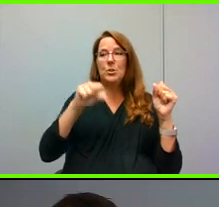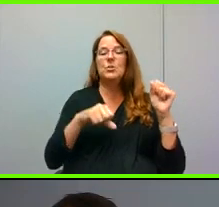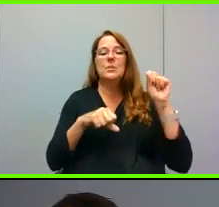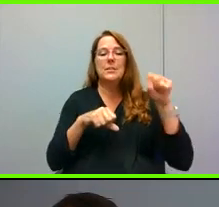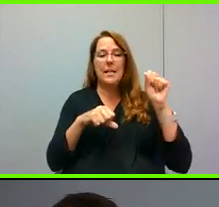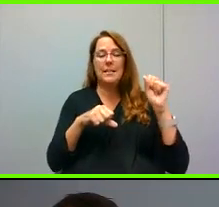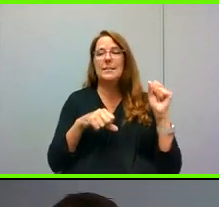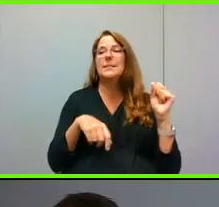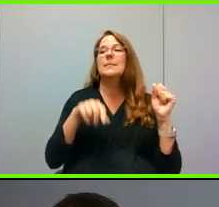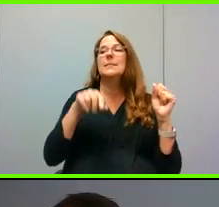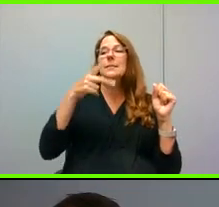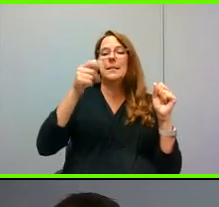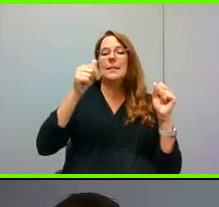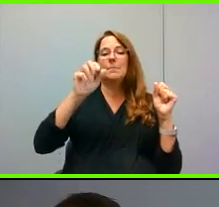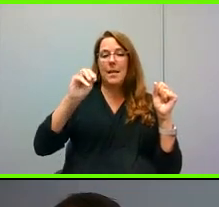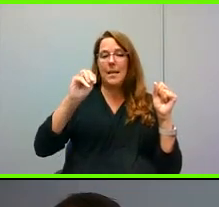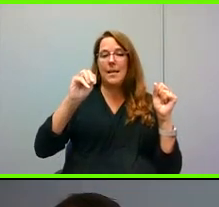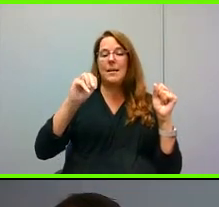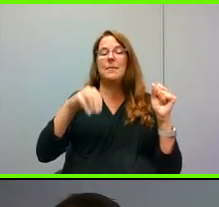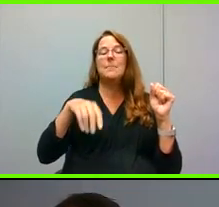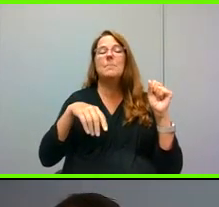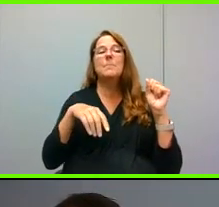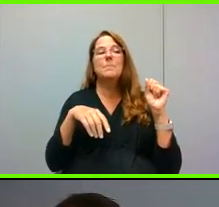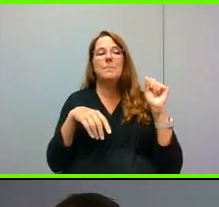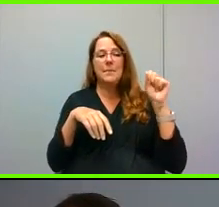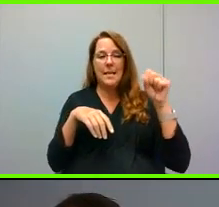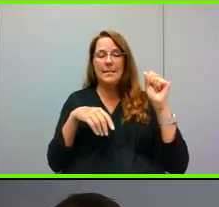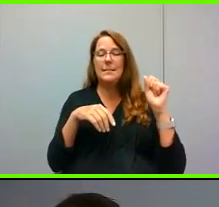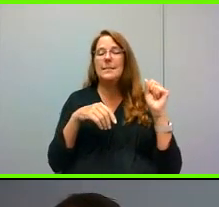Yes. Pam Kobler, Yes.